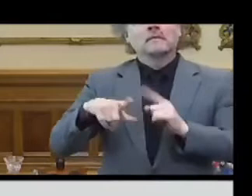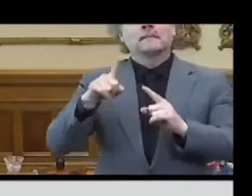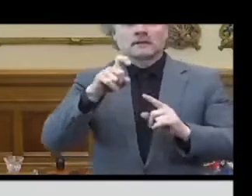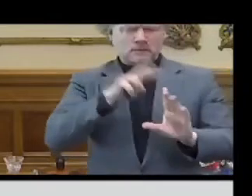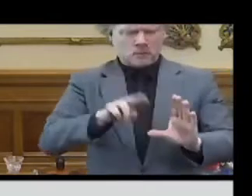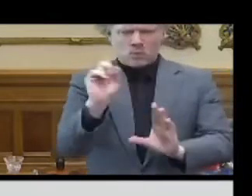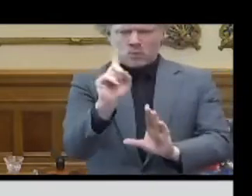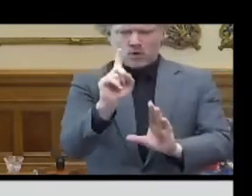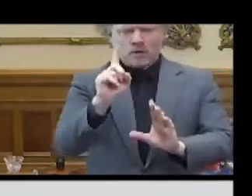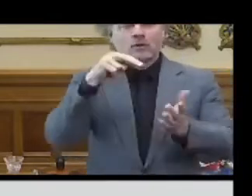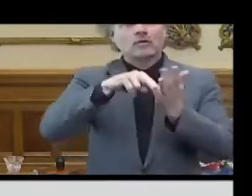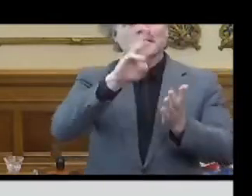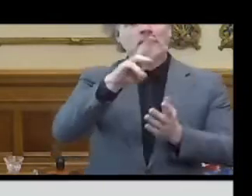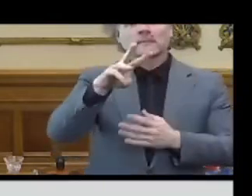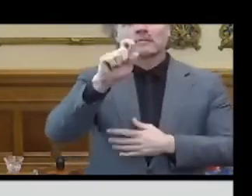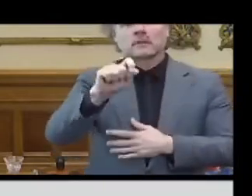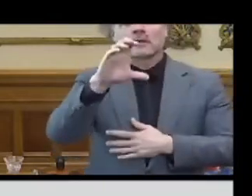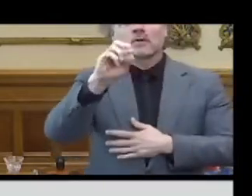at